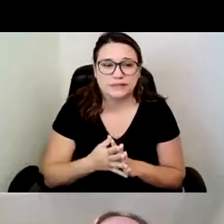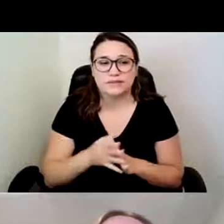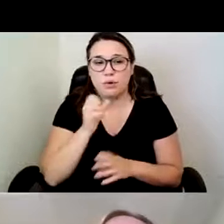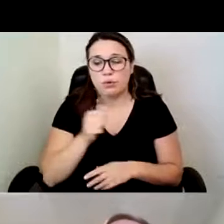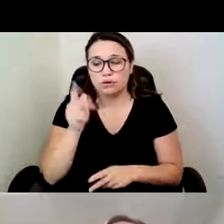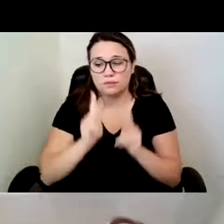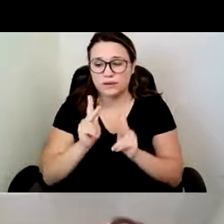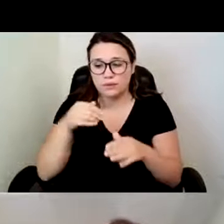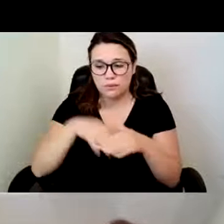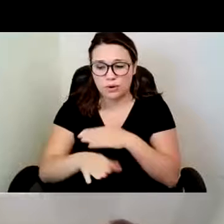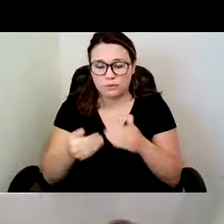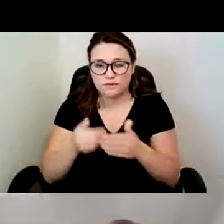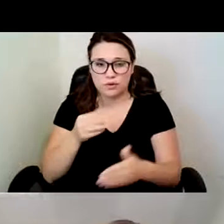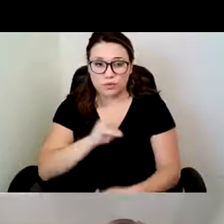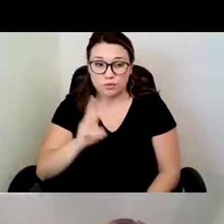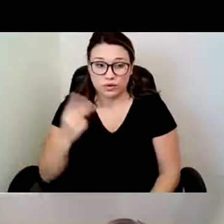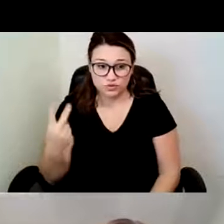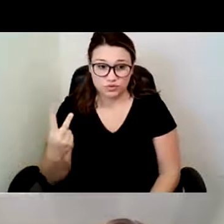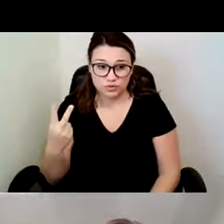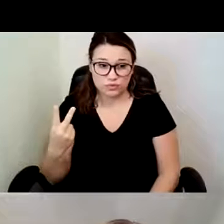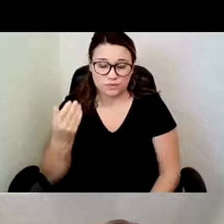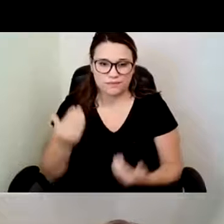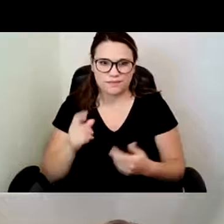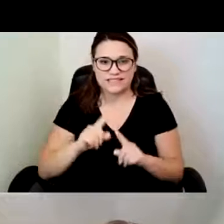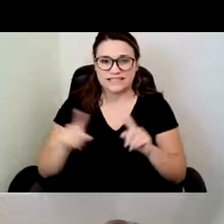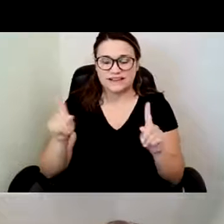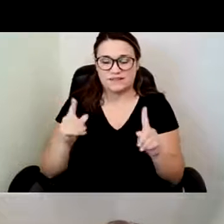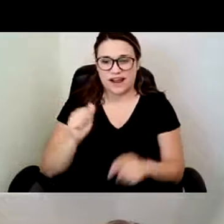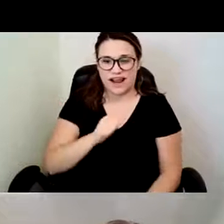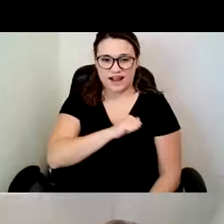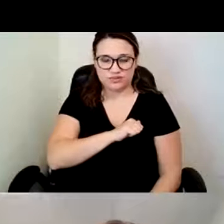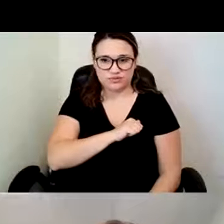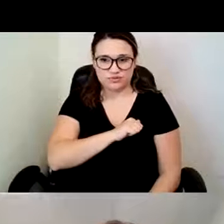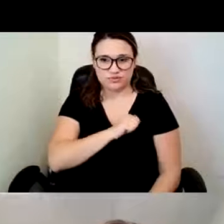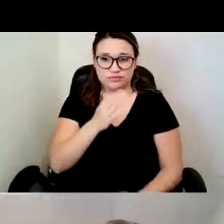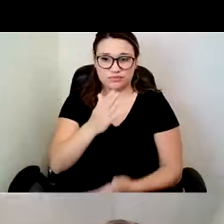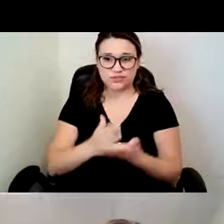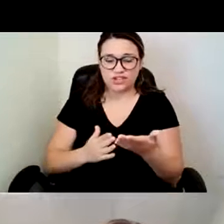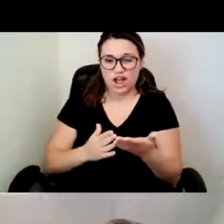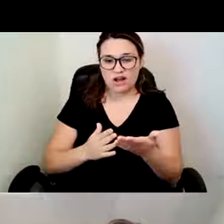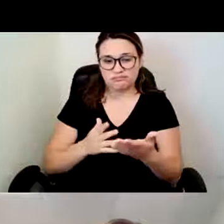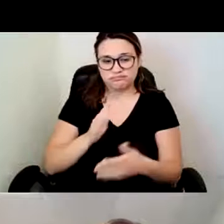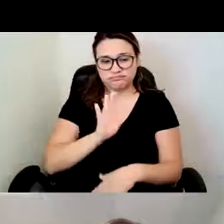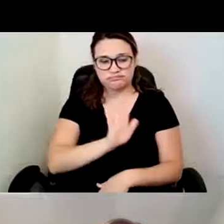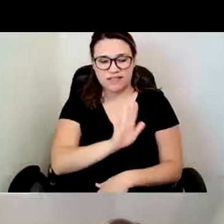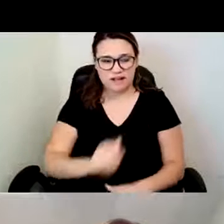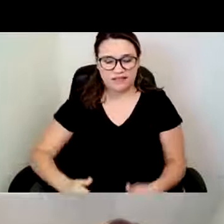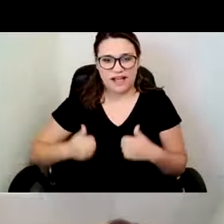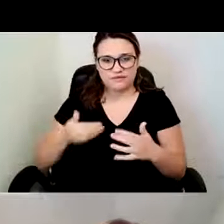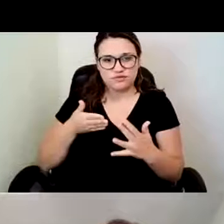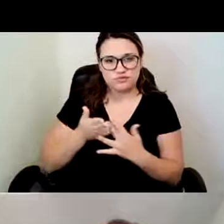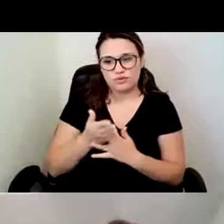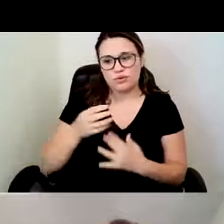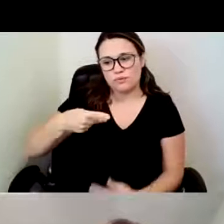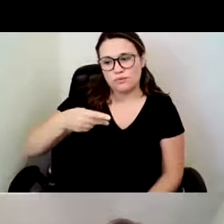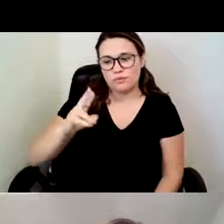may have moralistic attitudes about drinking and drugs. Some were shaped by prohibition and the temperance movement